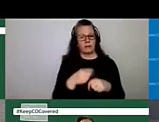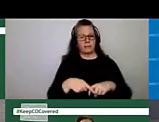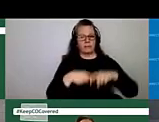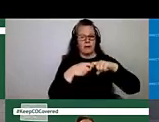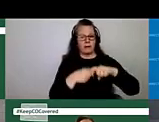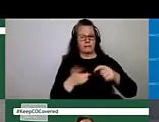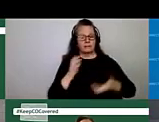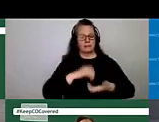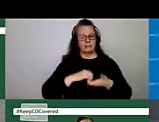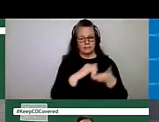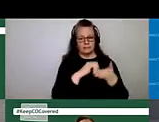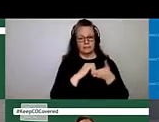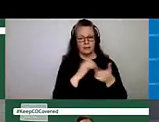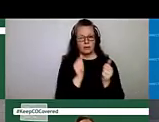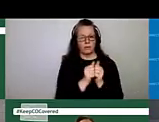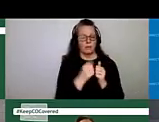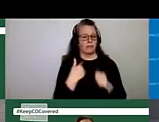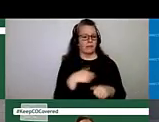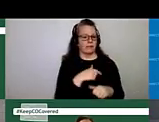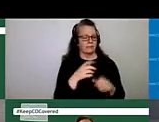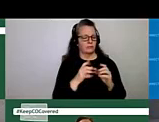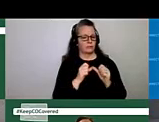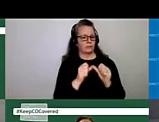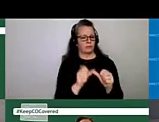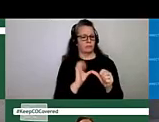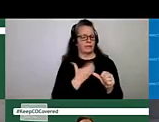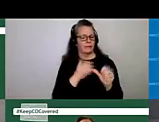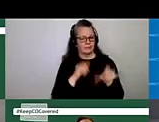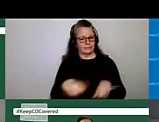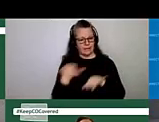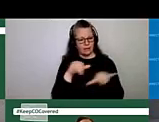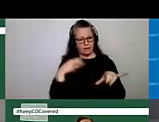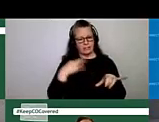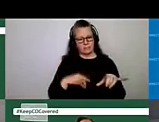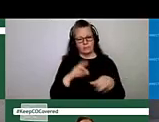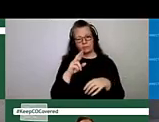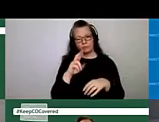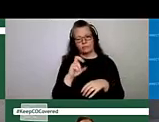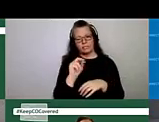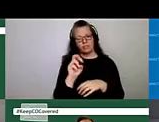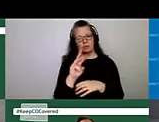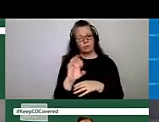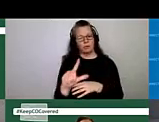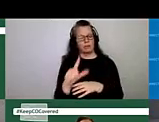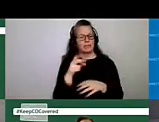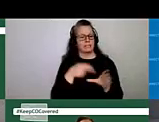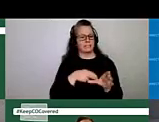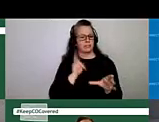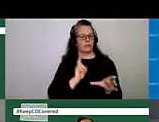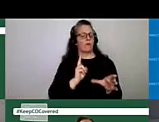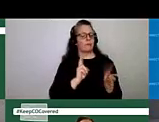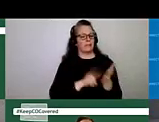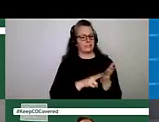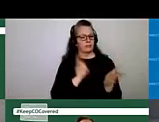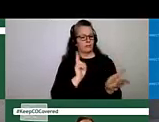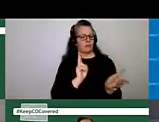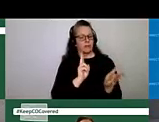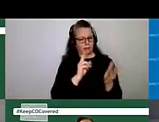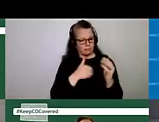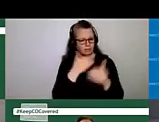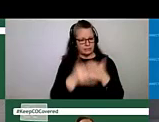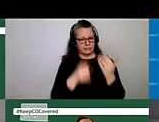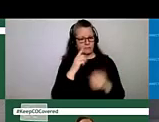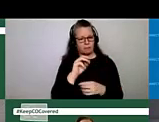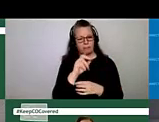county partners, is resuming our standard eligibility renewal and disenrollment processes for Medicaid and